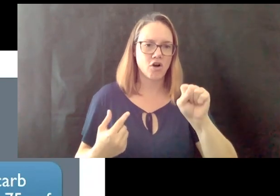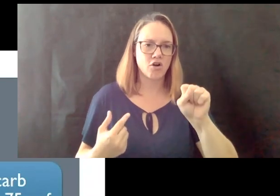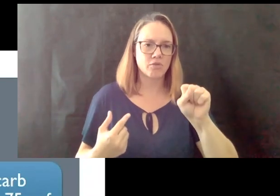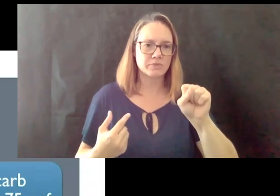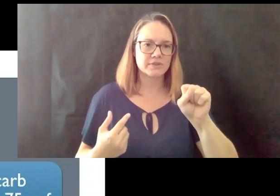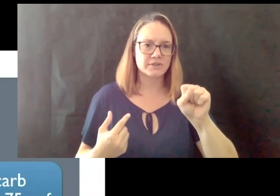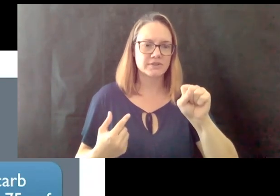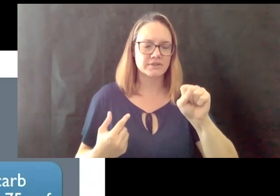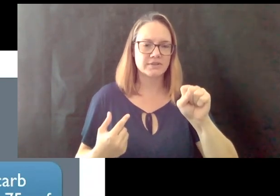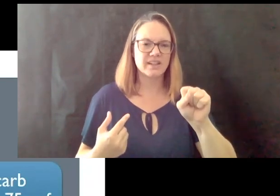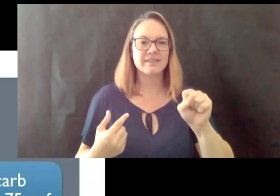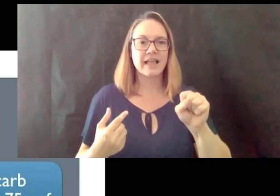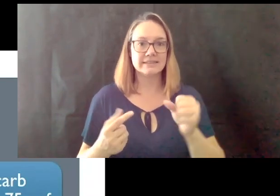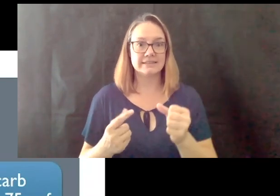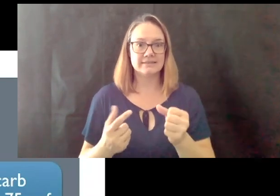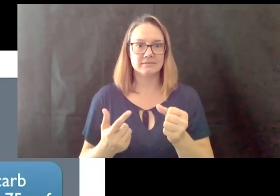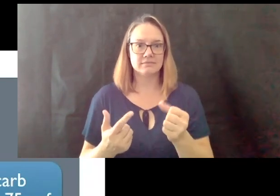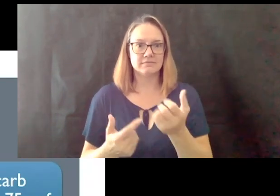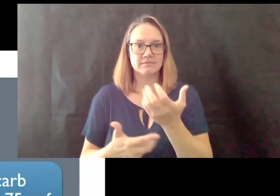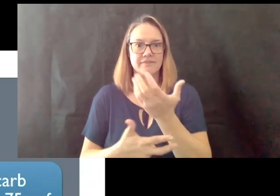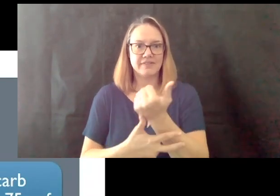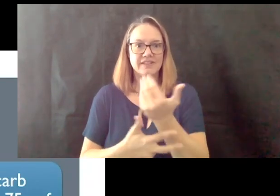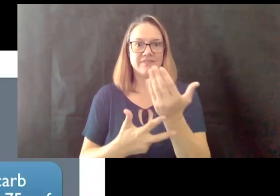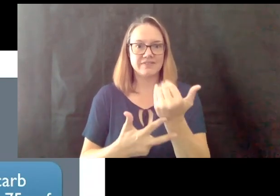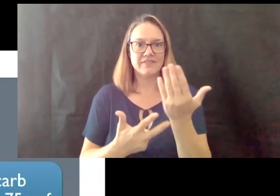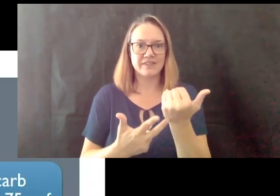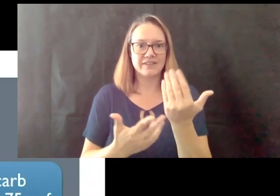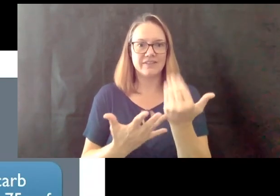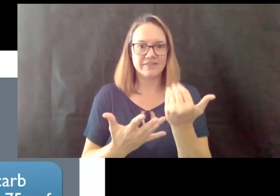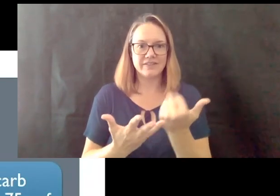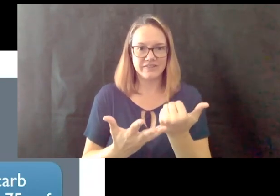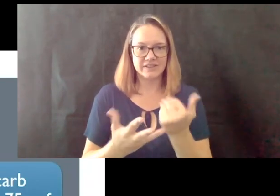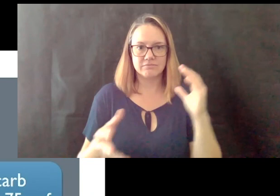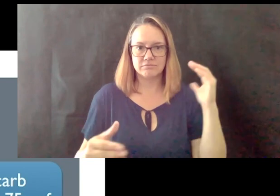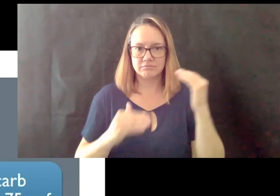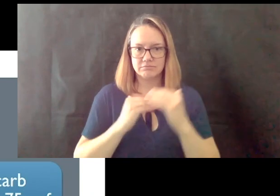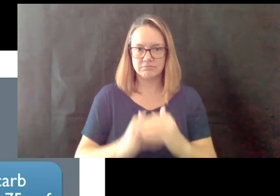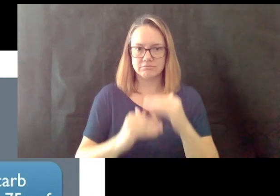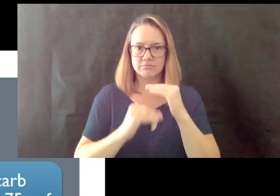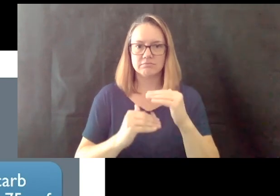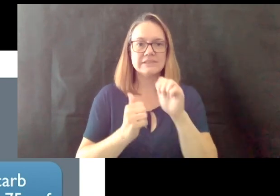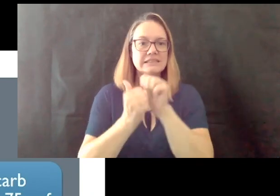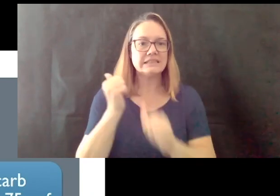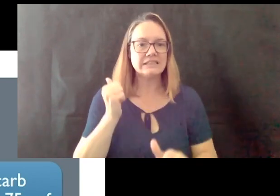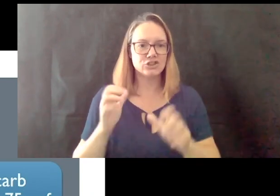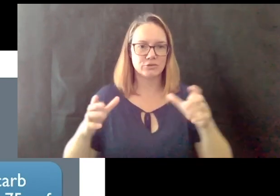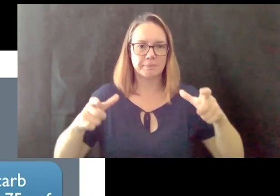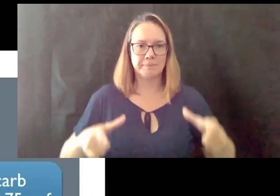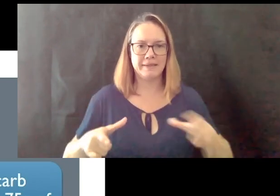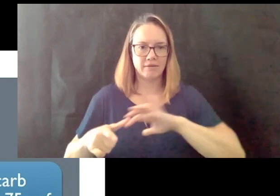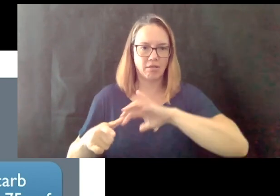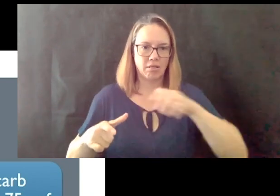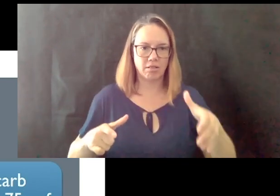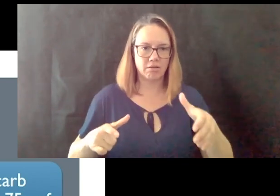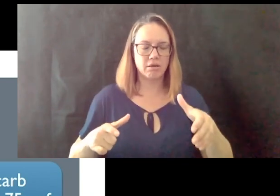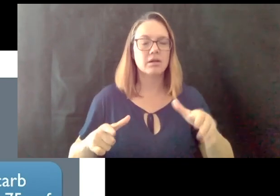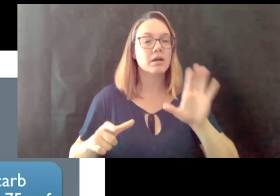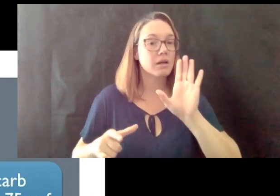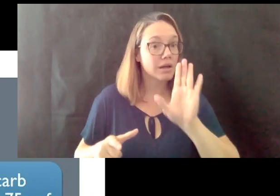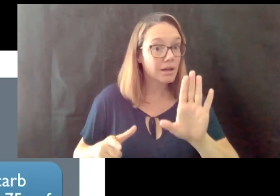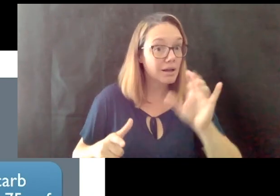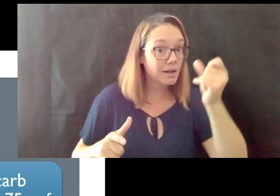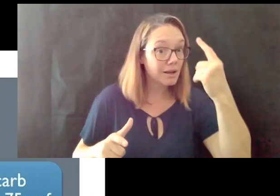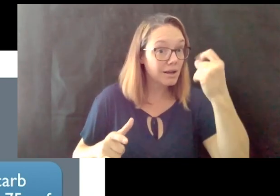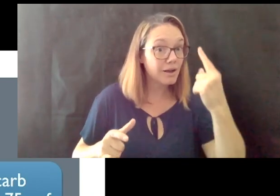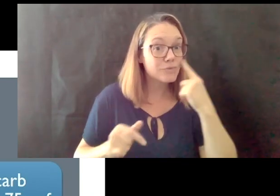are 15 grams of carbs per meal. And this includes your beverages. Don't forget about beverages when